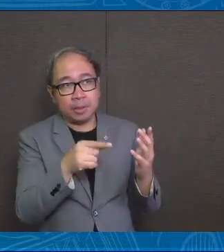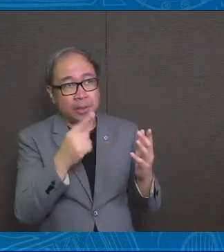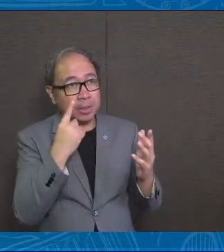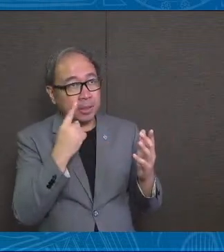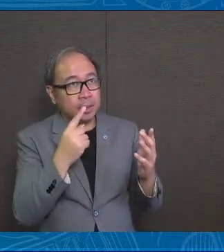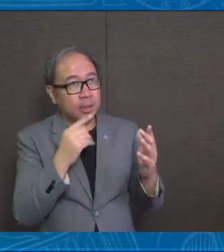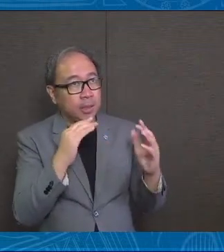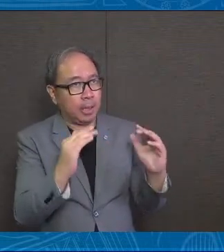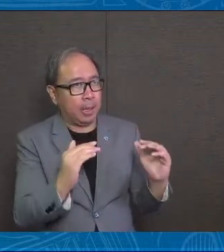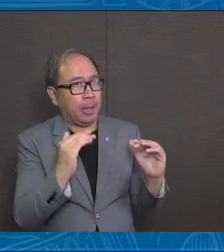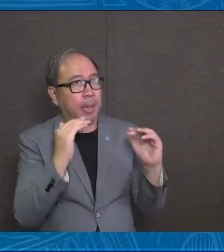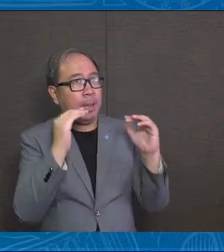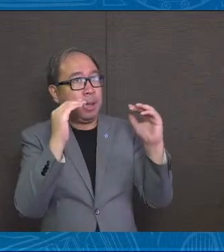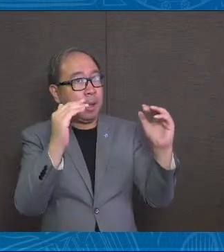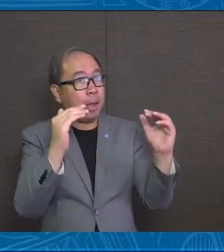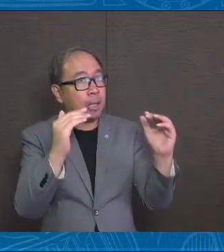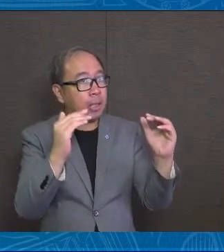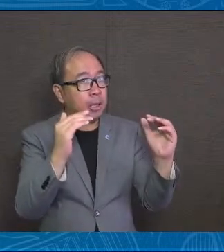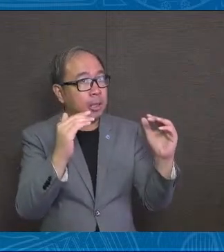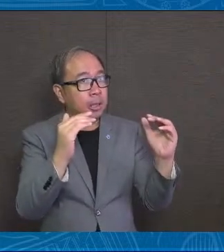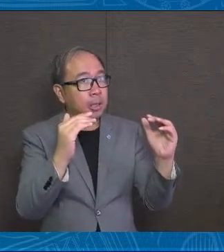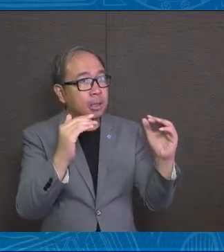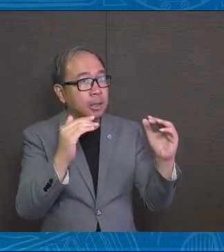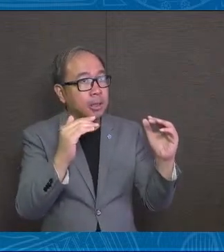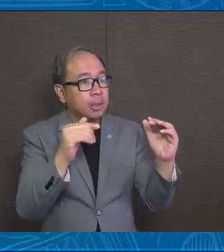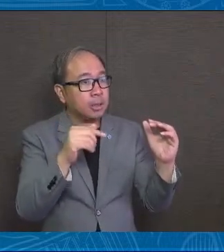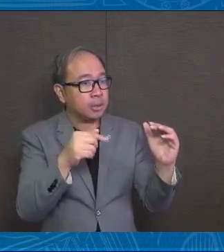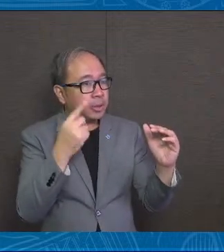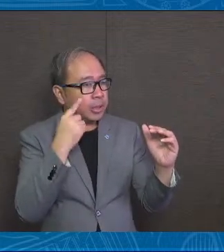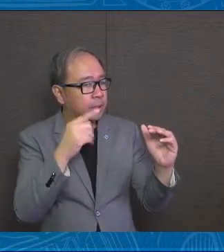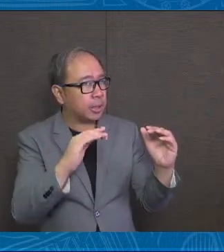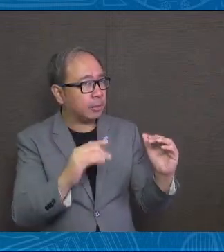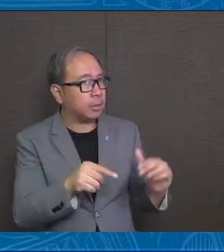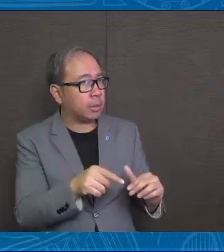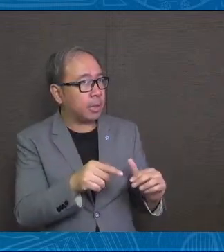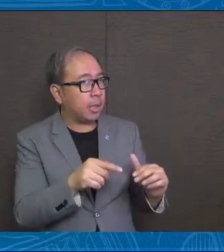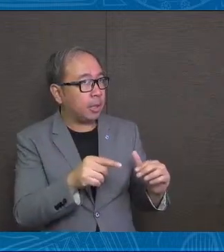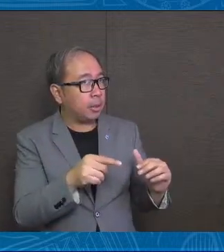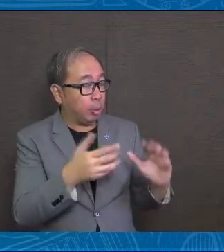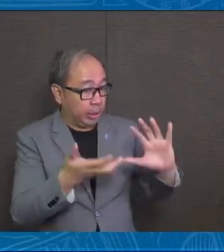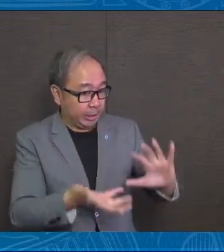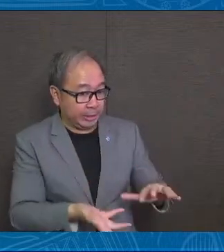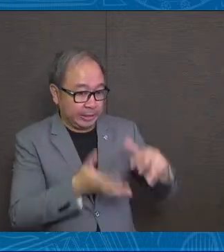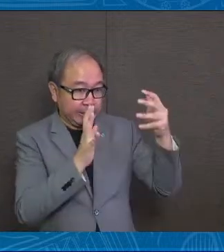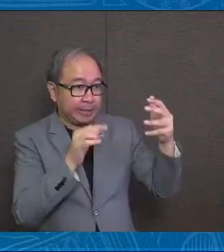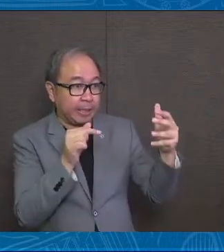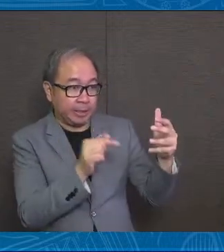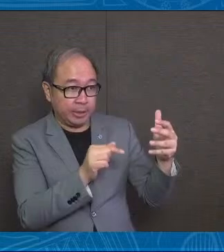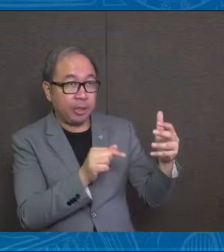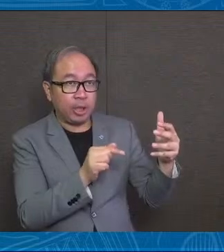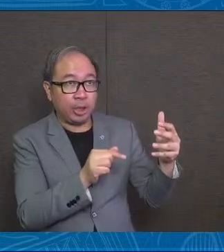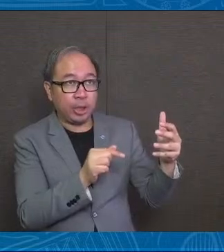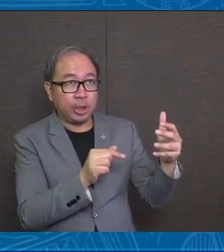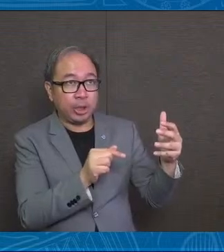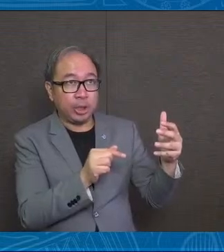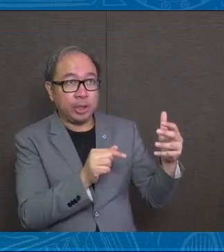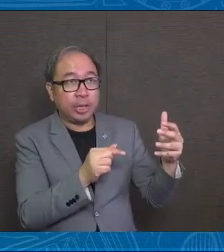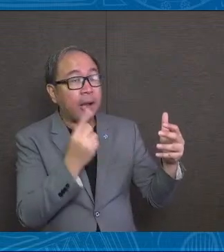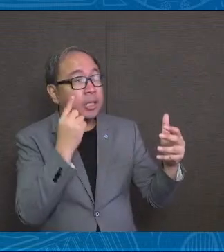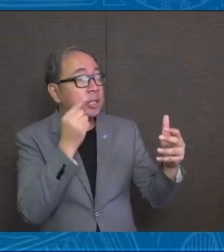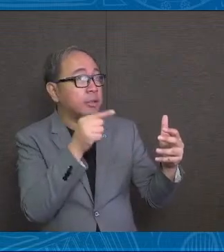Fire. If fire considered as a disaster, and I think it is a